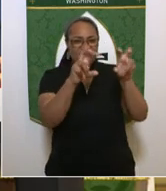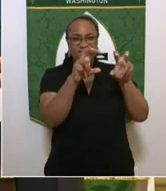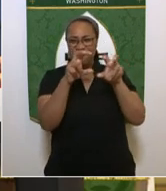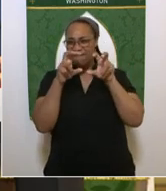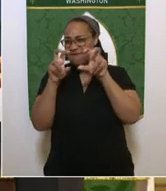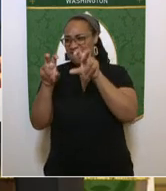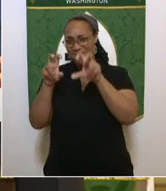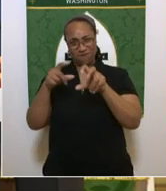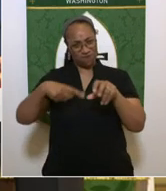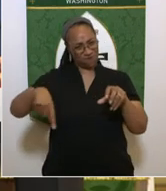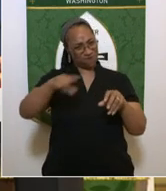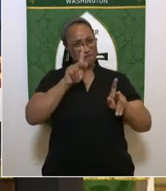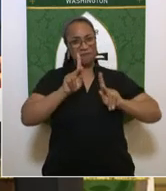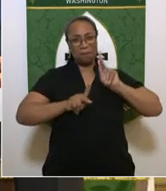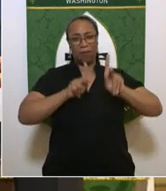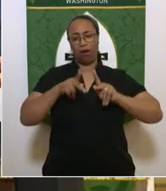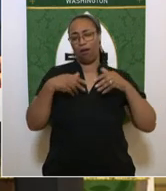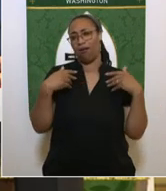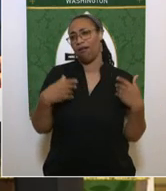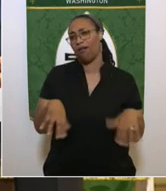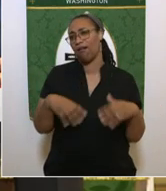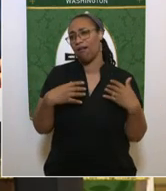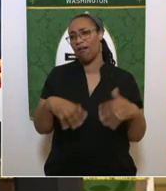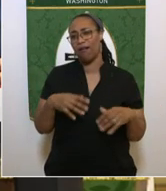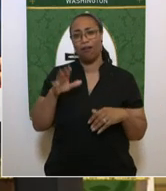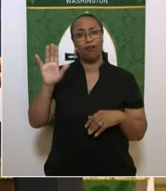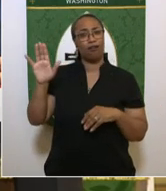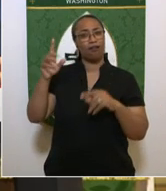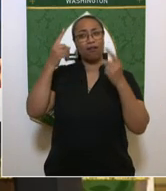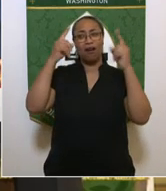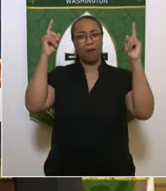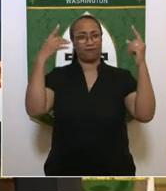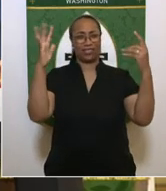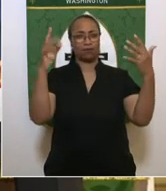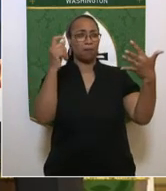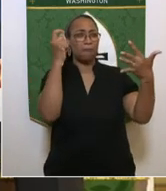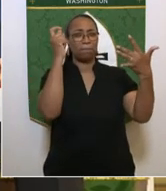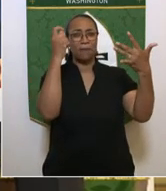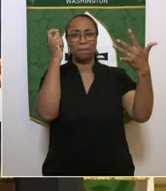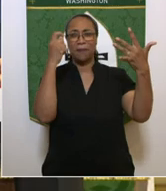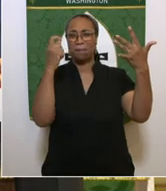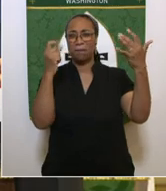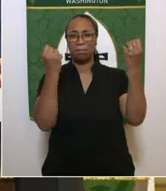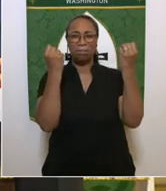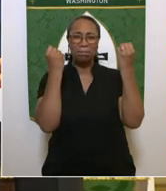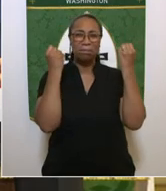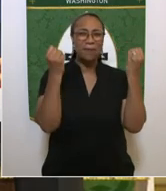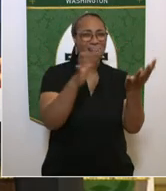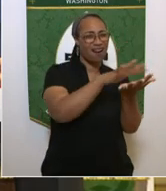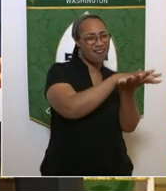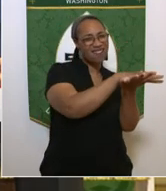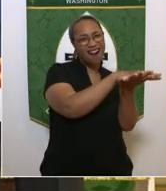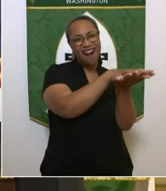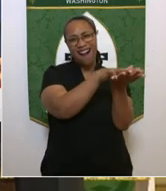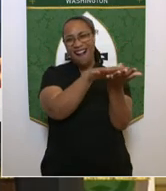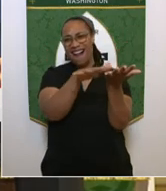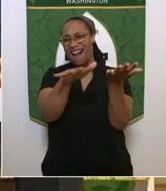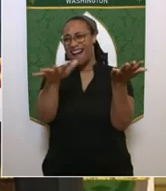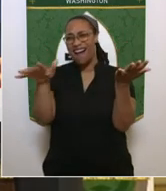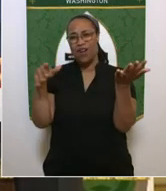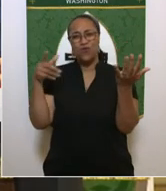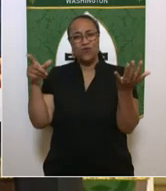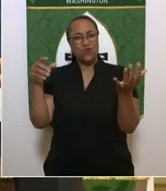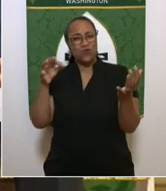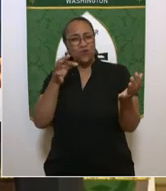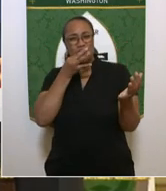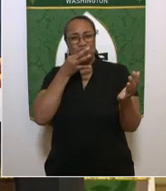Mayor Bowser is deeply committed to inspiring the next generation. She understands the importance of preparing young